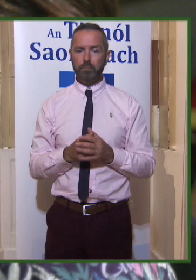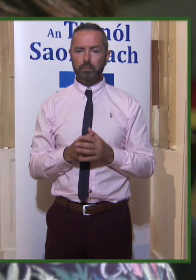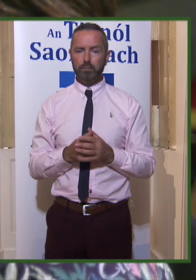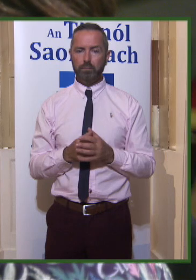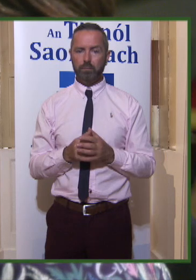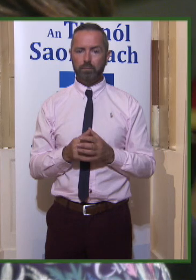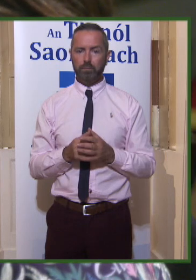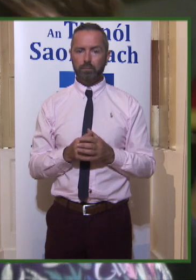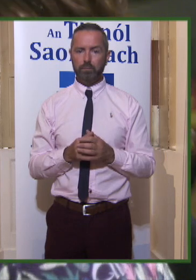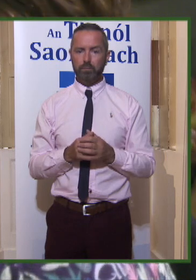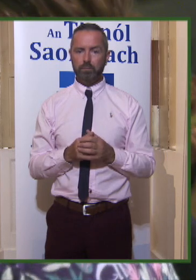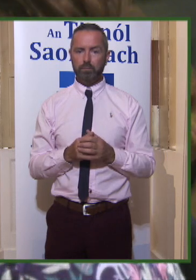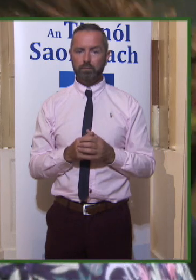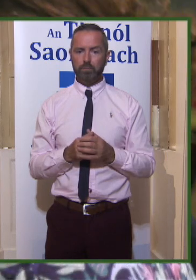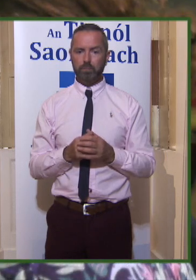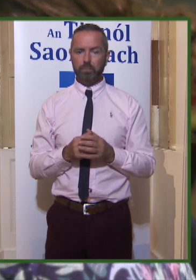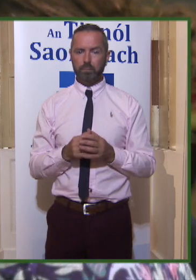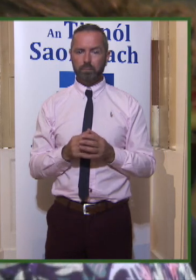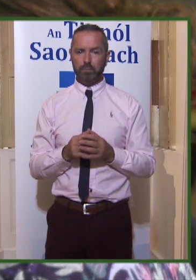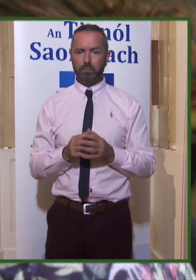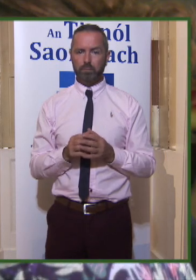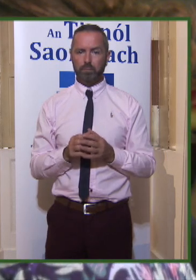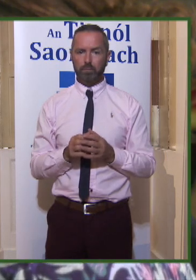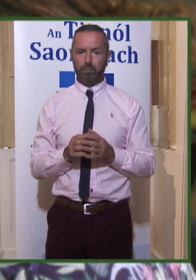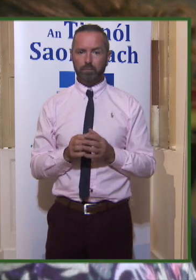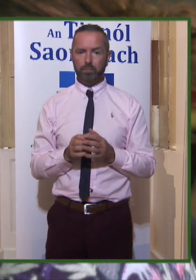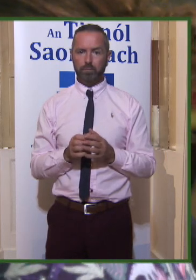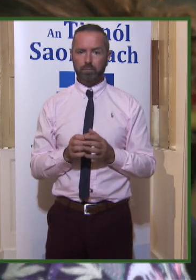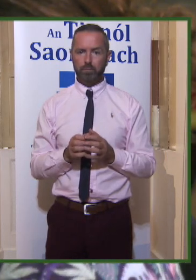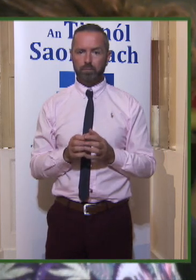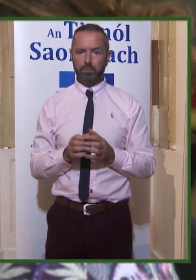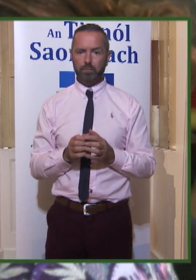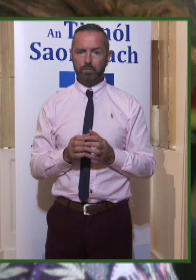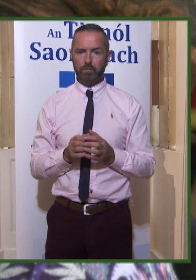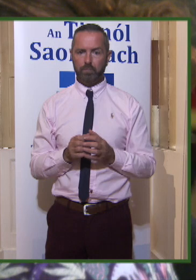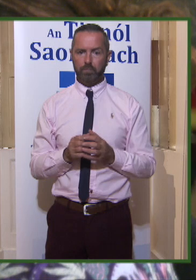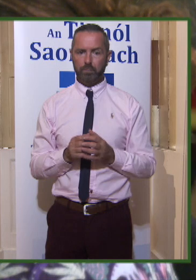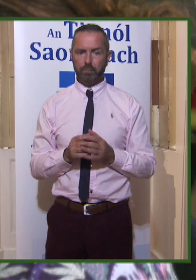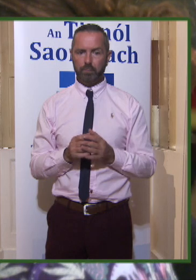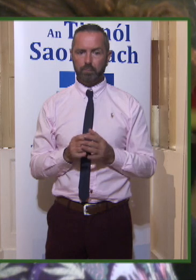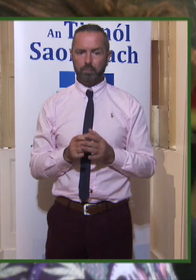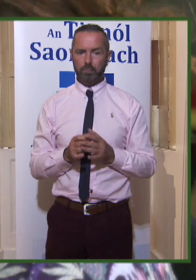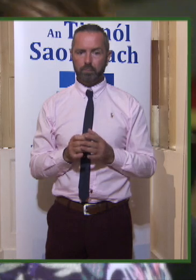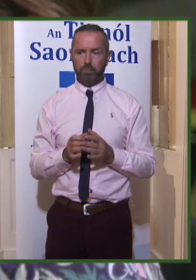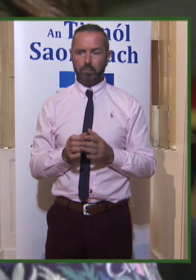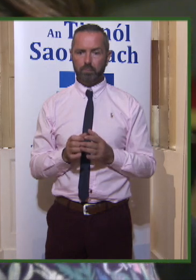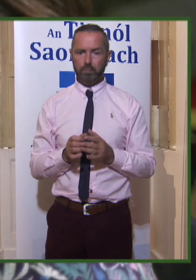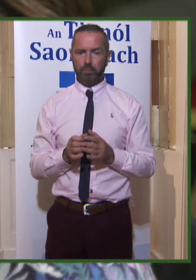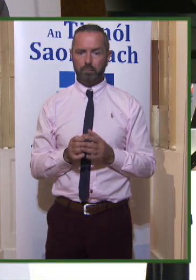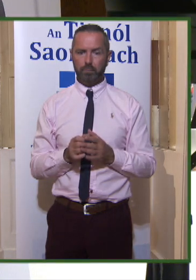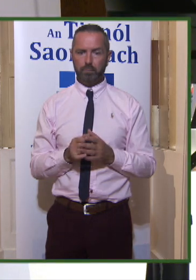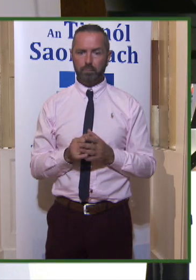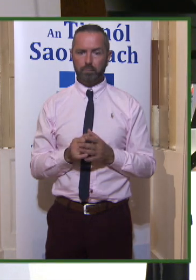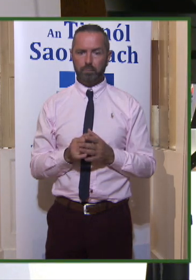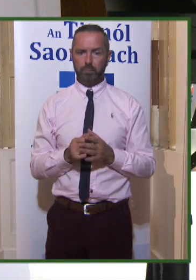question. Because it's assuming that there's no option to say that the mayor shouldn't be, there should be no mechanism. Okay, so